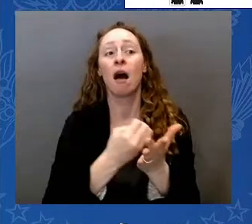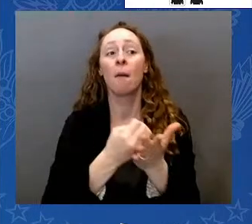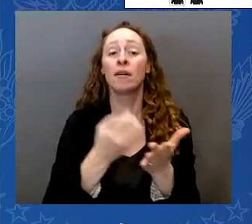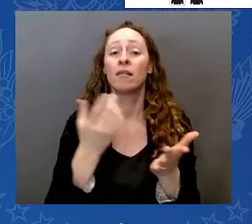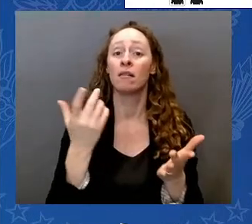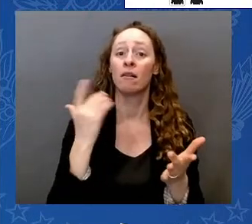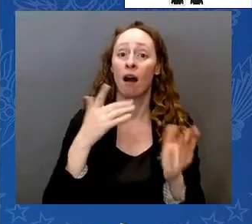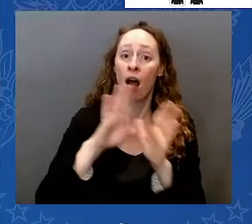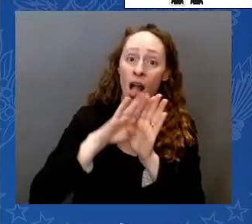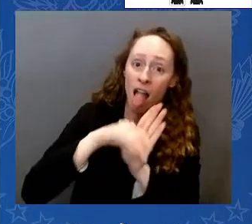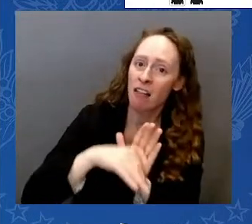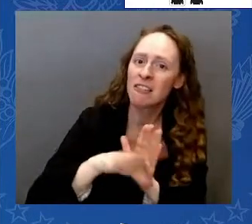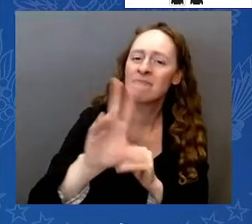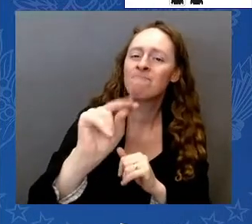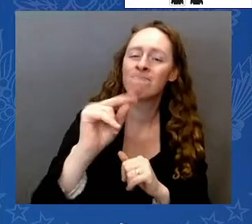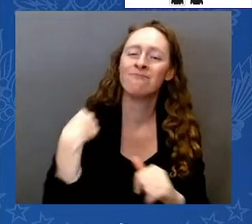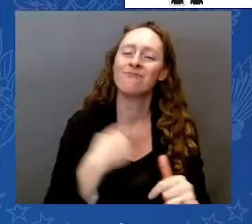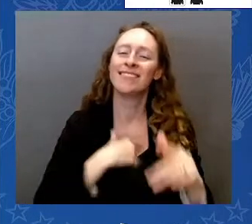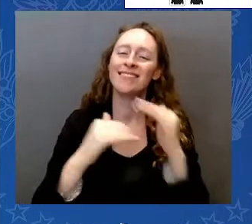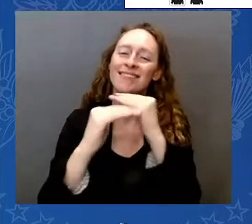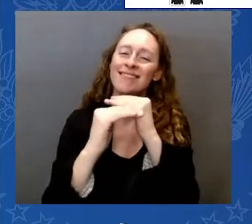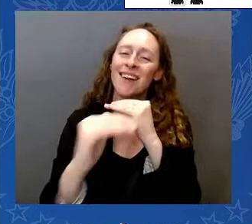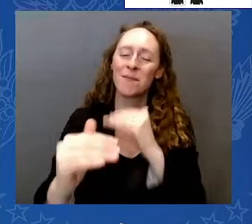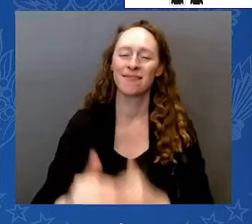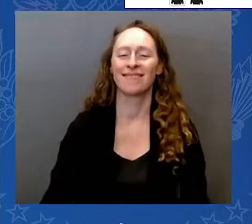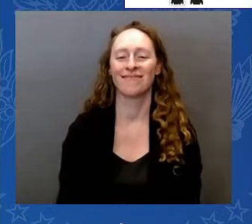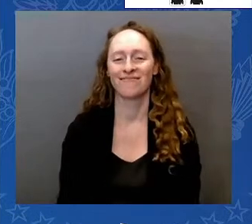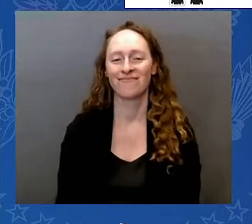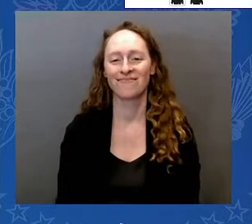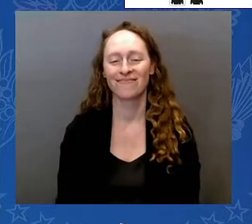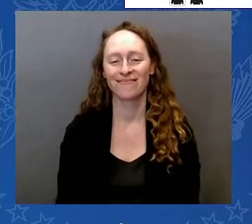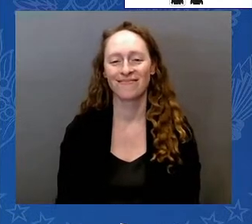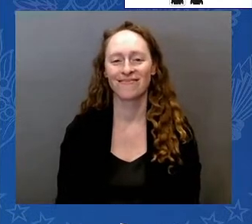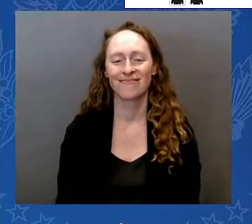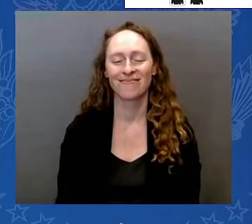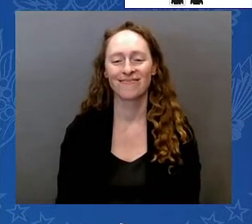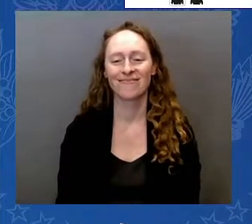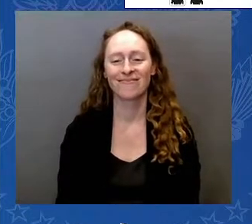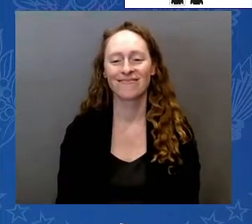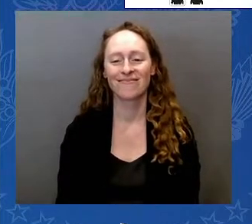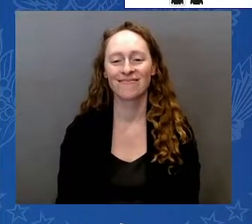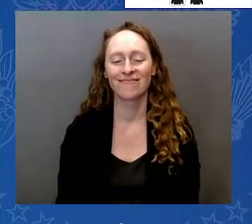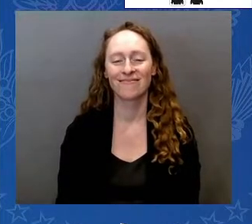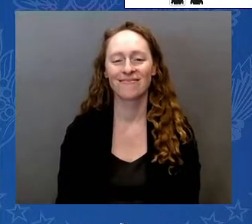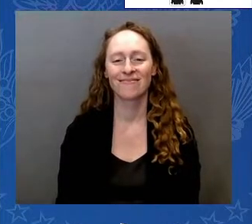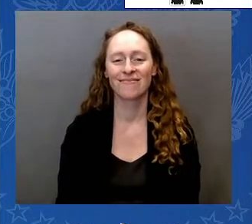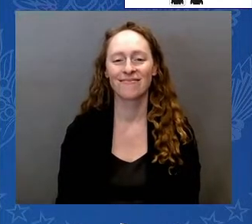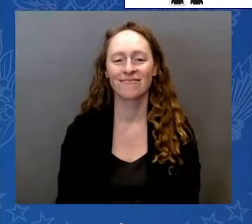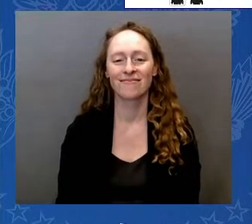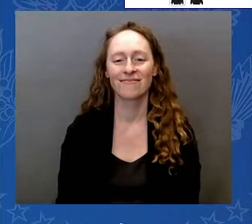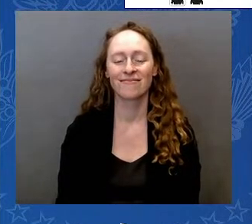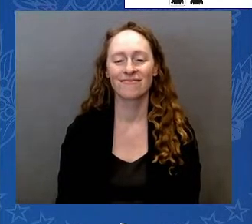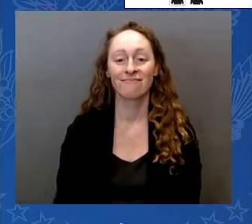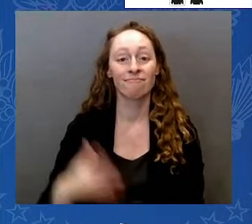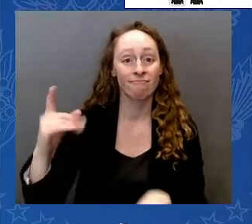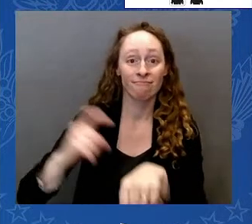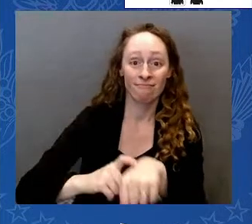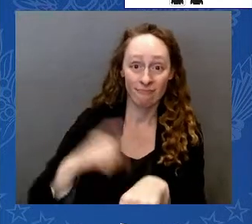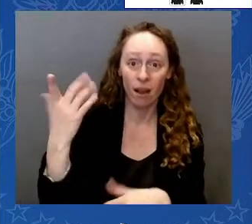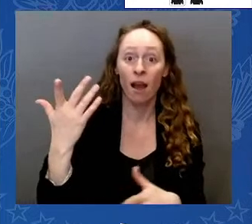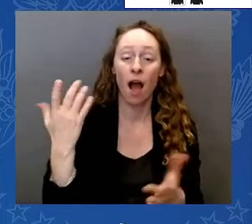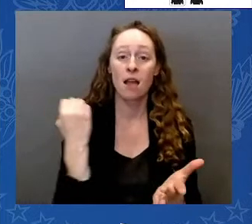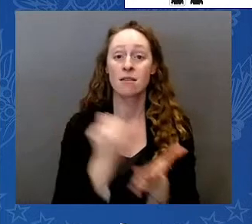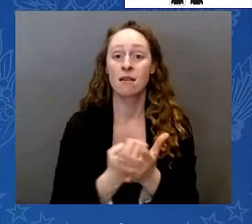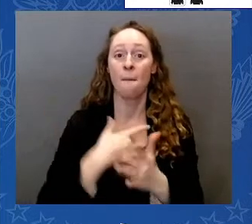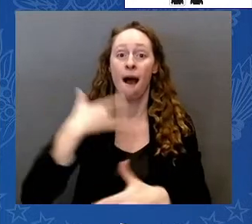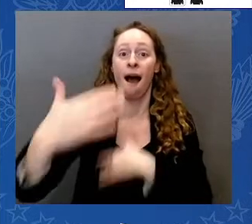historically strong economic recovery to a more steady. He's going through a transition. We need to bring inflation down without giving up all the historic economic